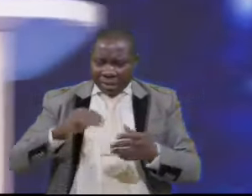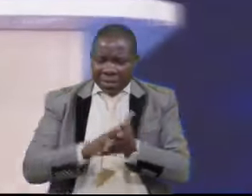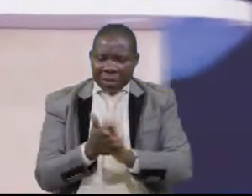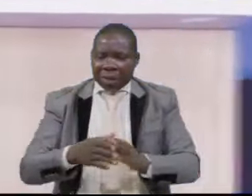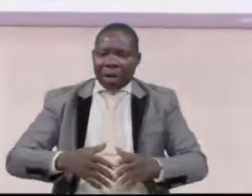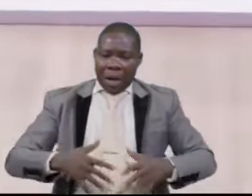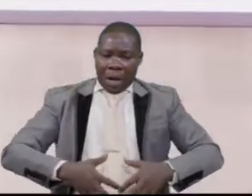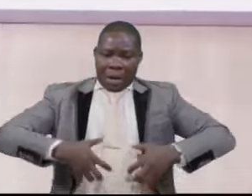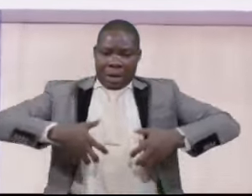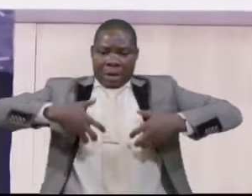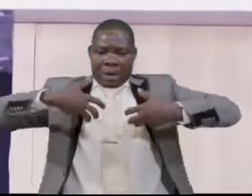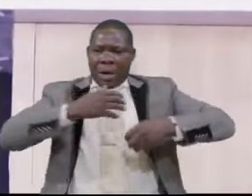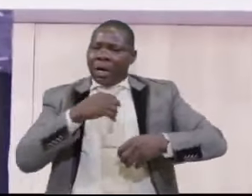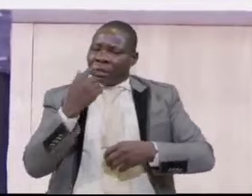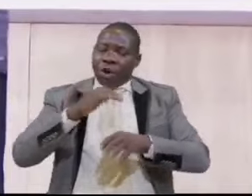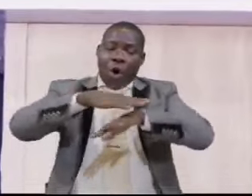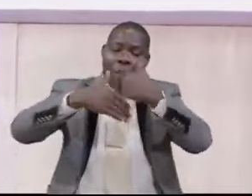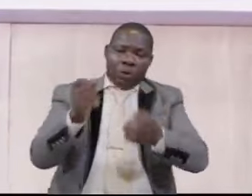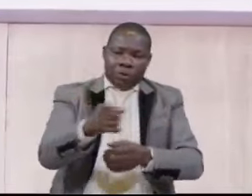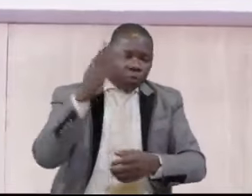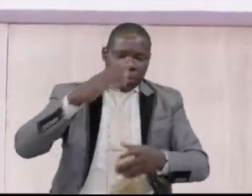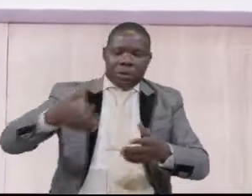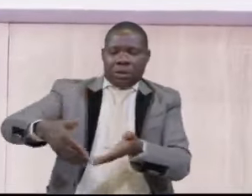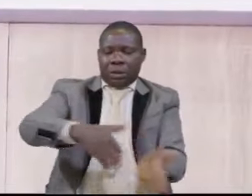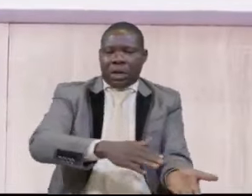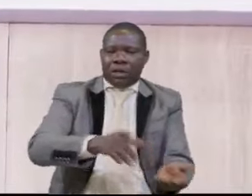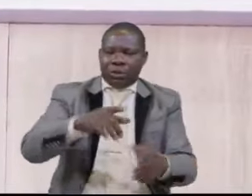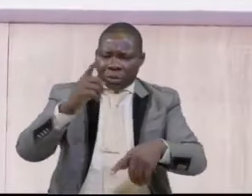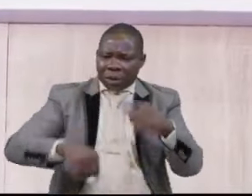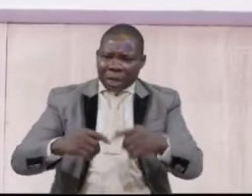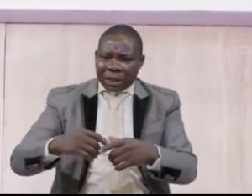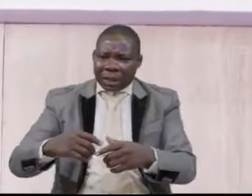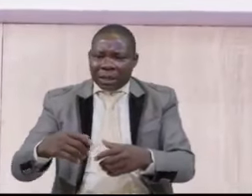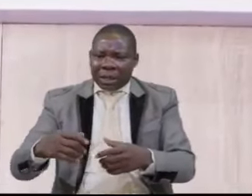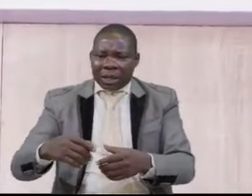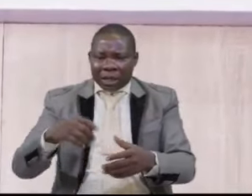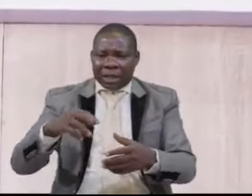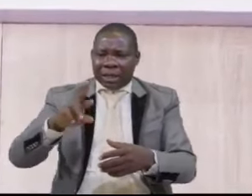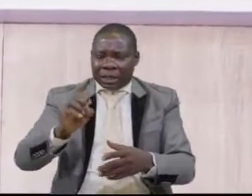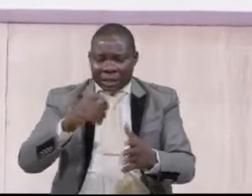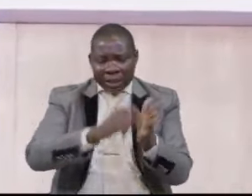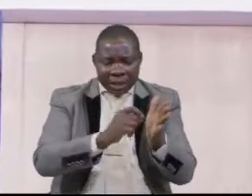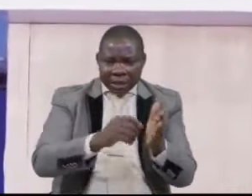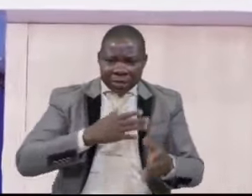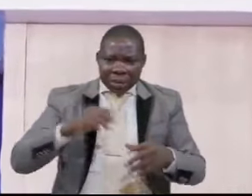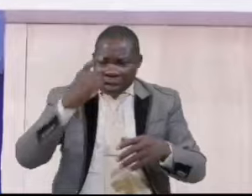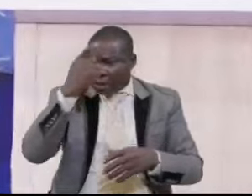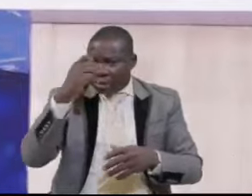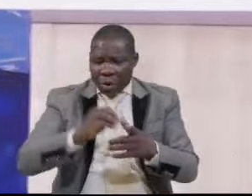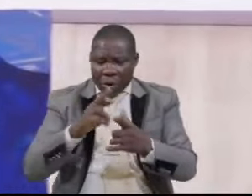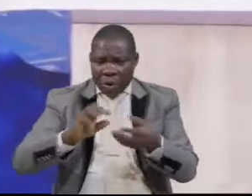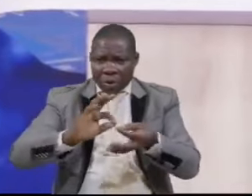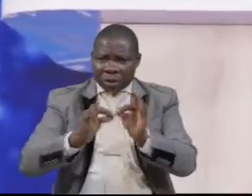will die. You can't recover my dream, you can't interpret my dream. And he gave a